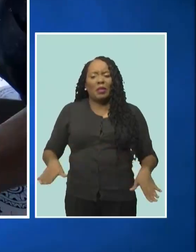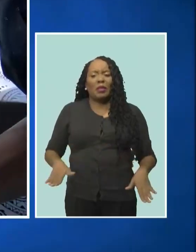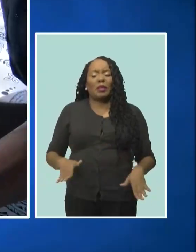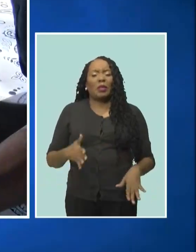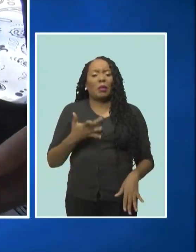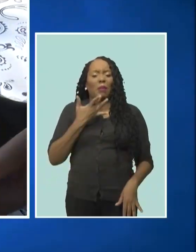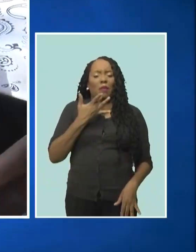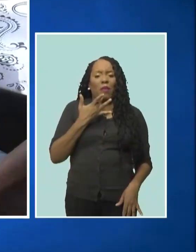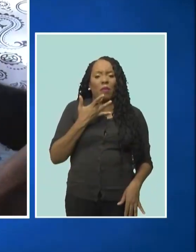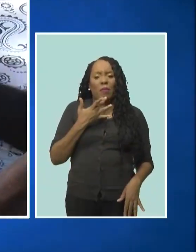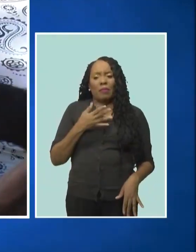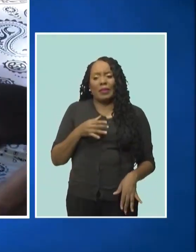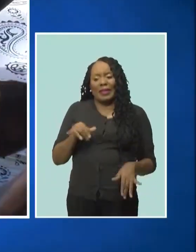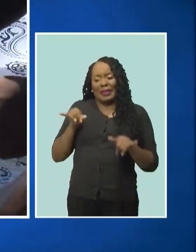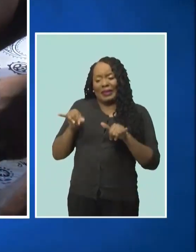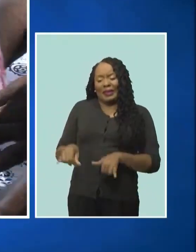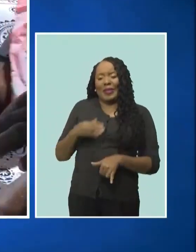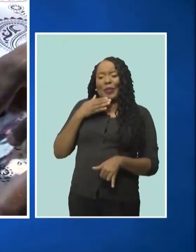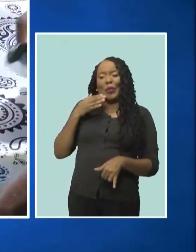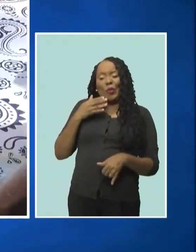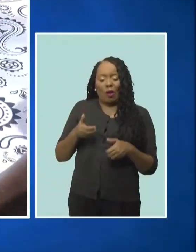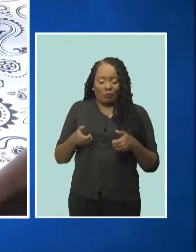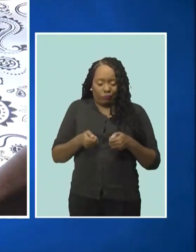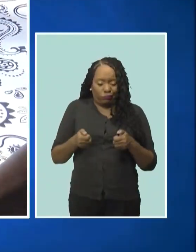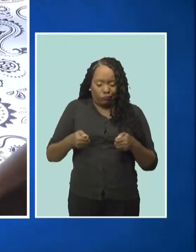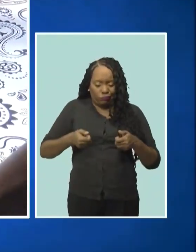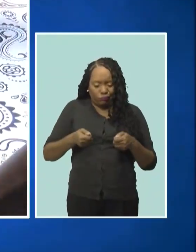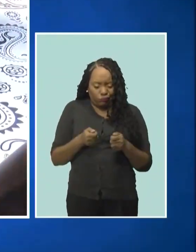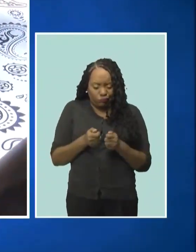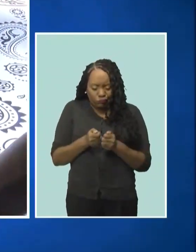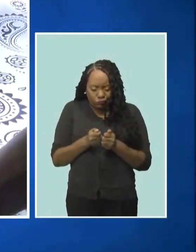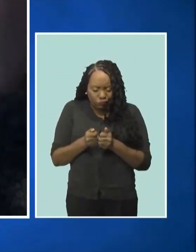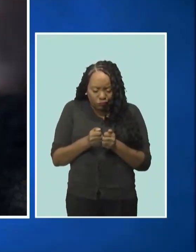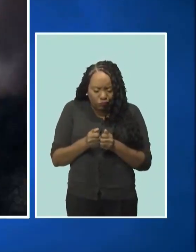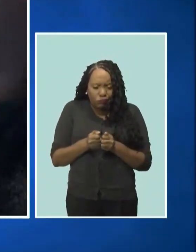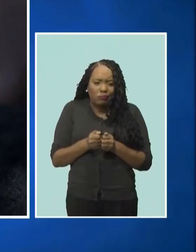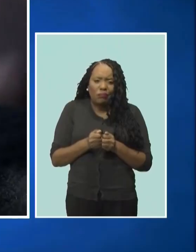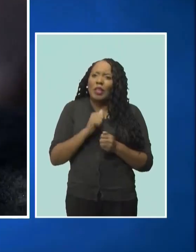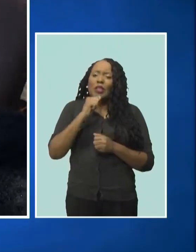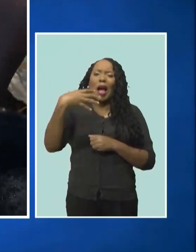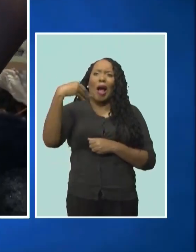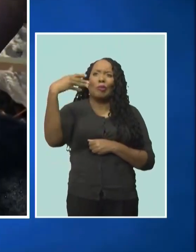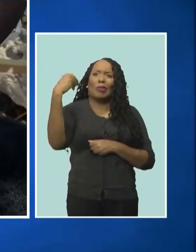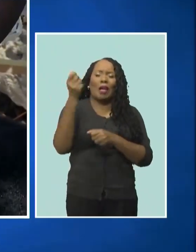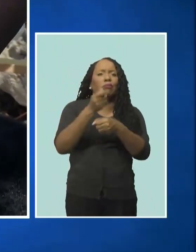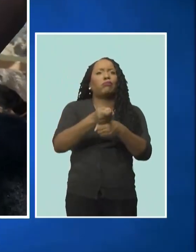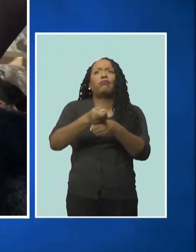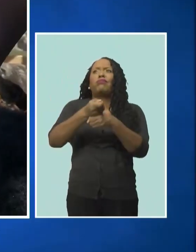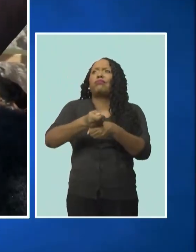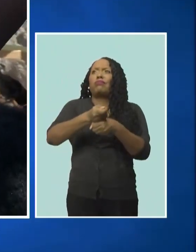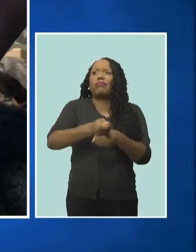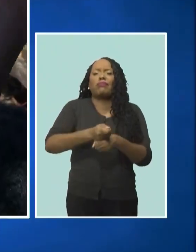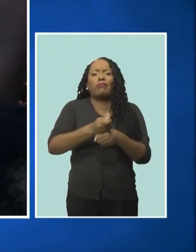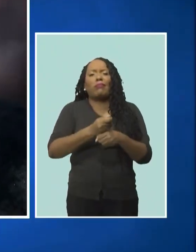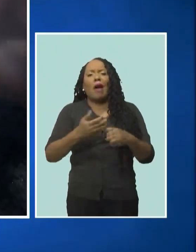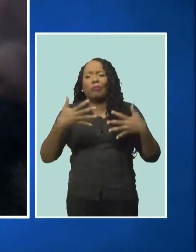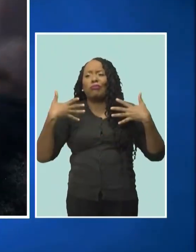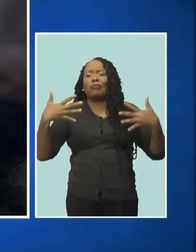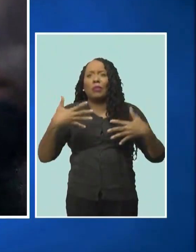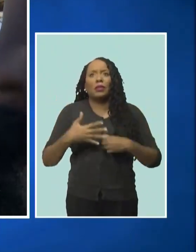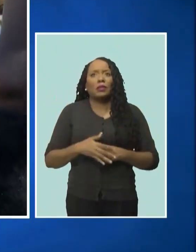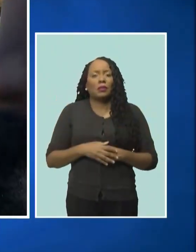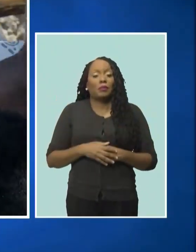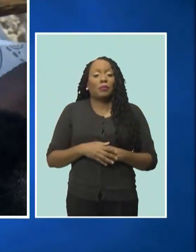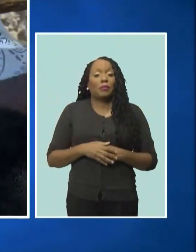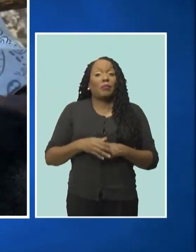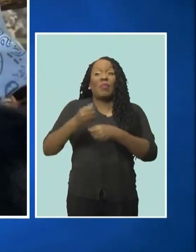their gadgets instead of flying kites. And as he added the final touches to a large kite today, Mr. Norville suggested that kite sales may